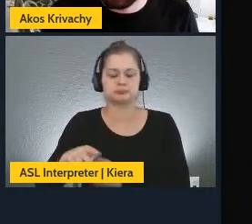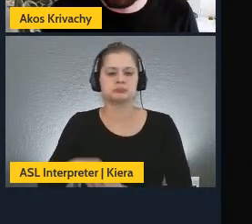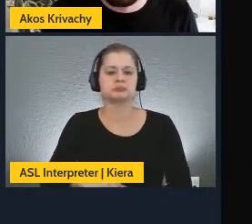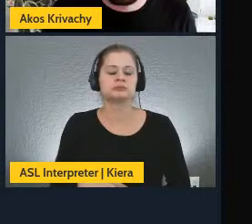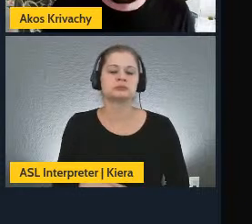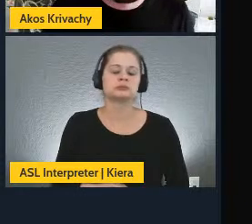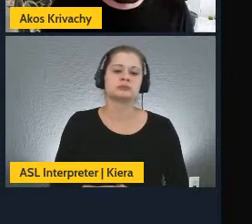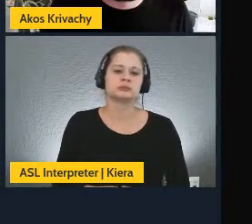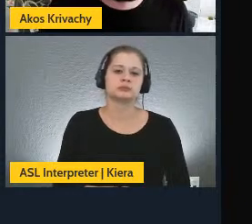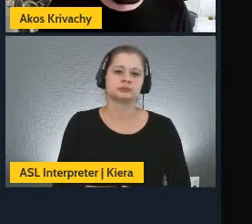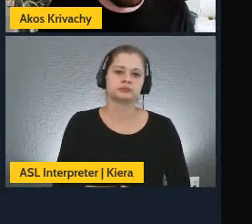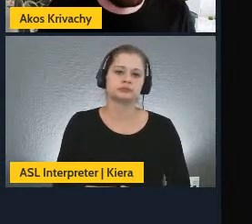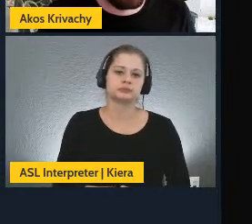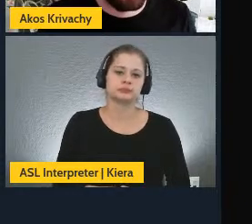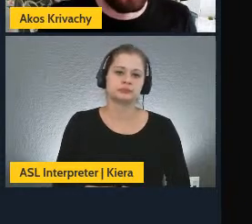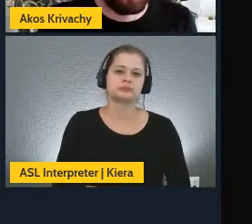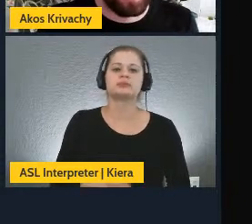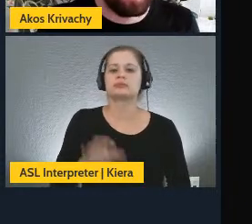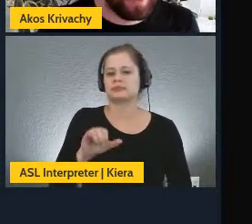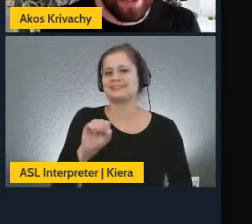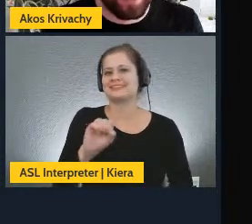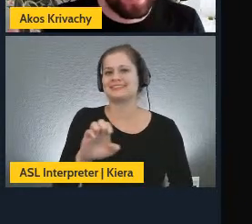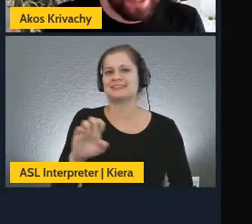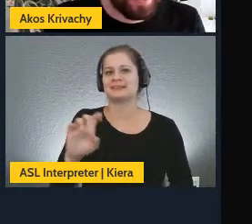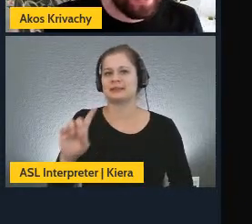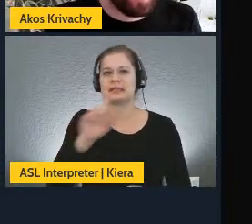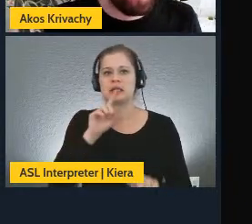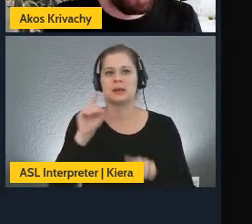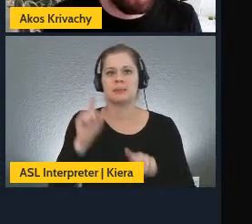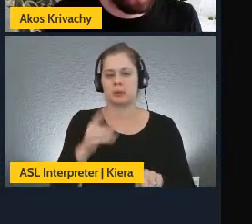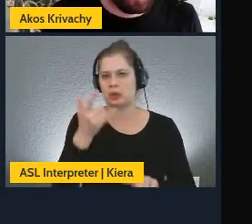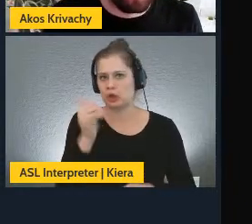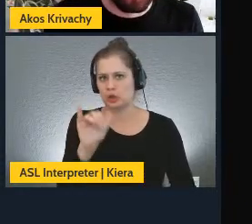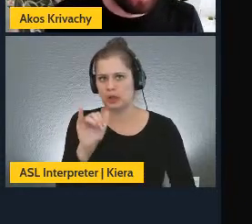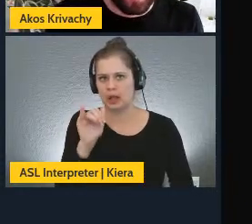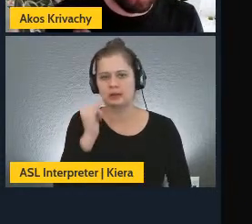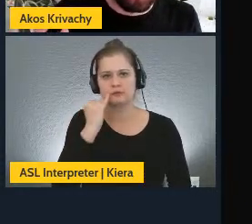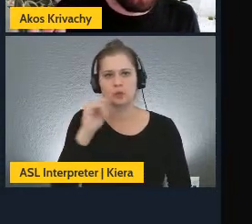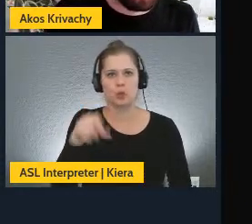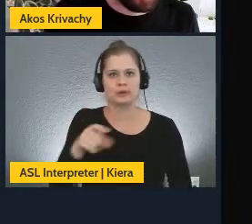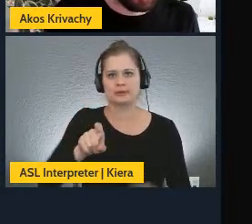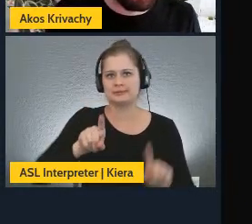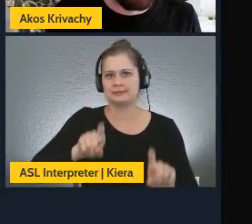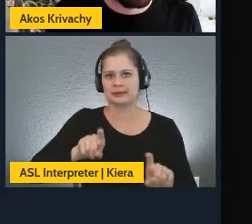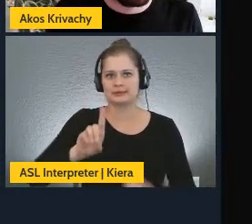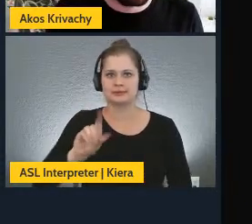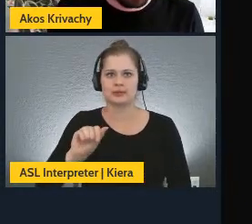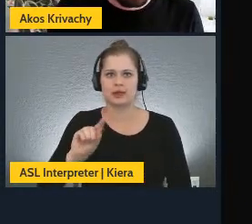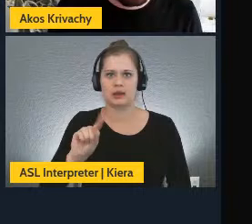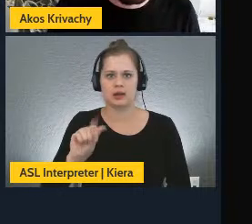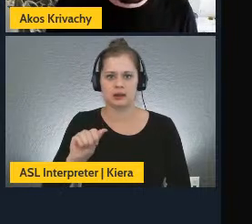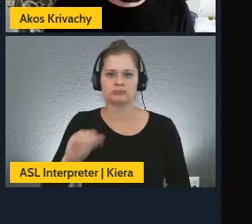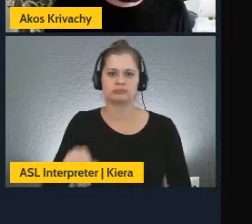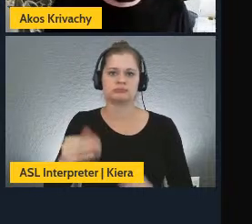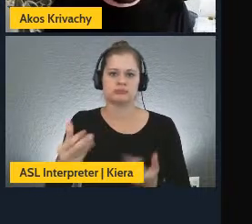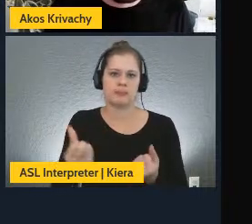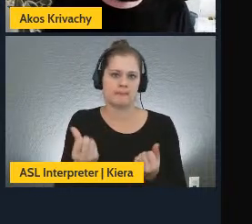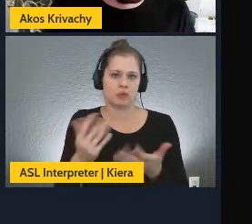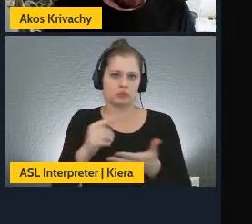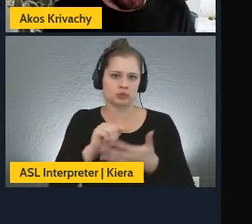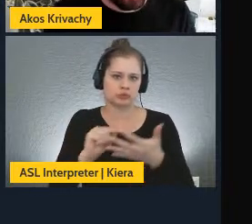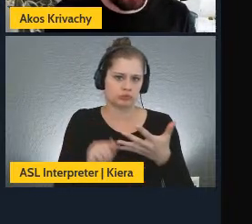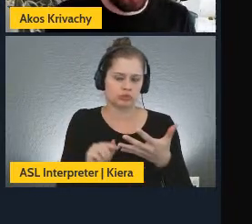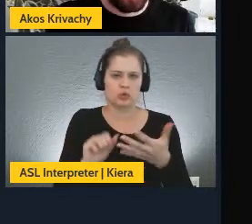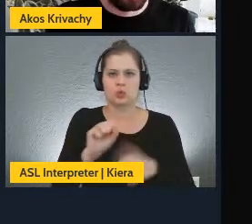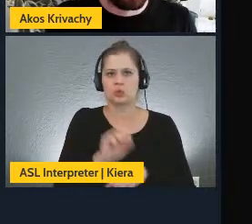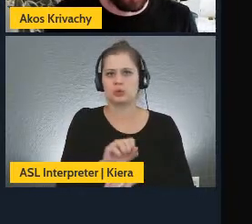seed command looks like for us, of like when you just need test data. So we kind of can give it multiple workspaces, and here we're asking